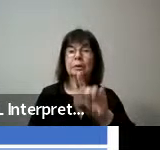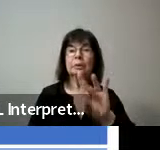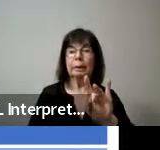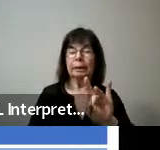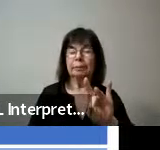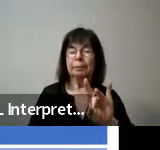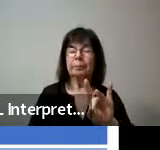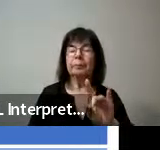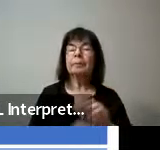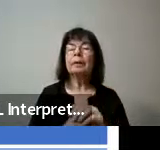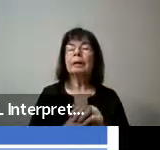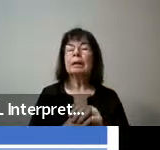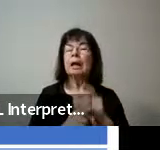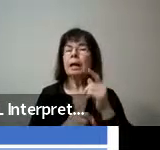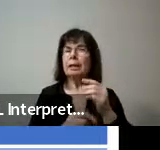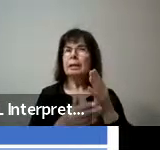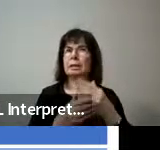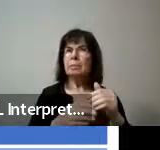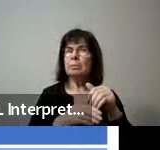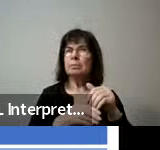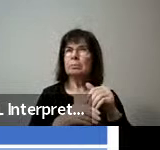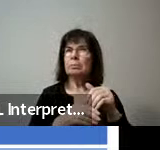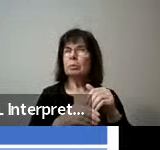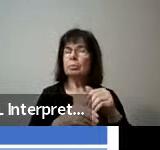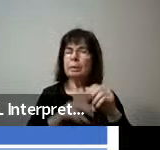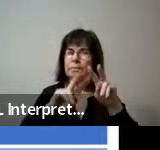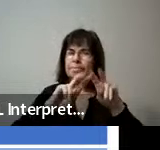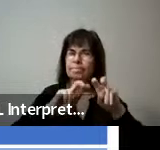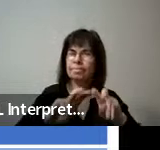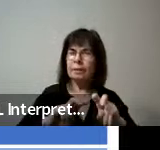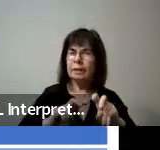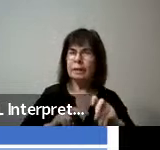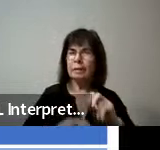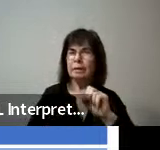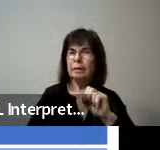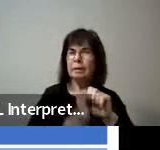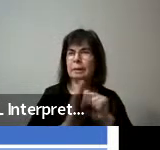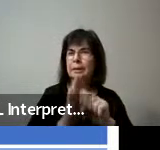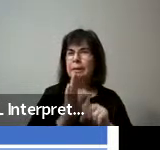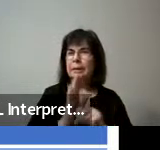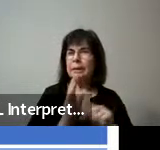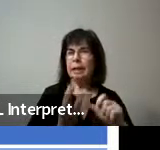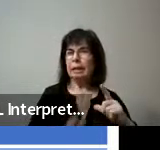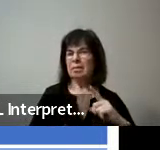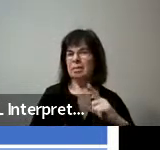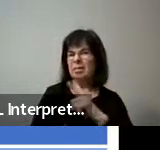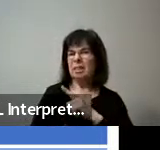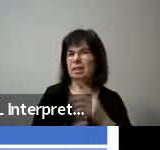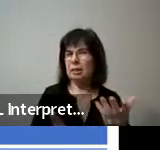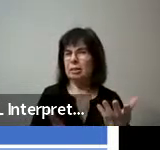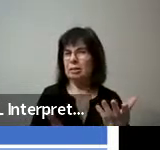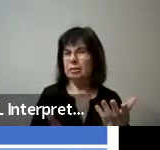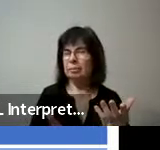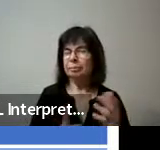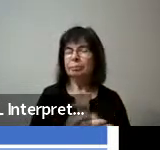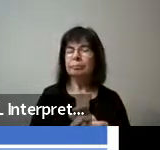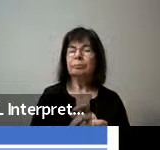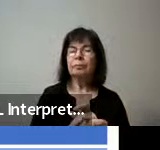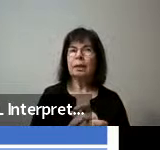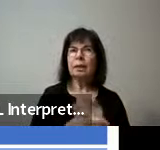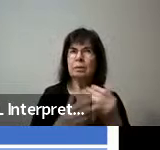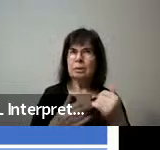permanent fixes to add some flexibility in terms of the healthcare workforce and who can do, COVID testing and things like